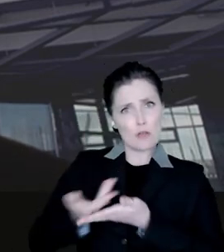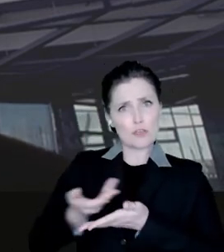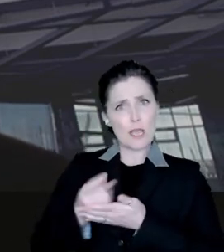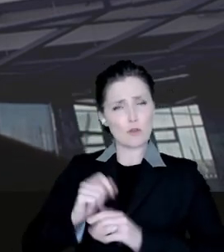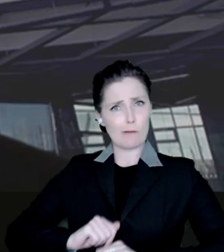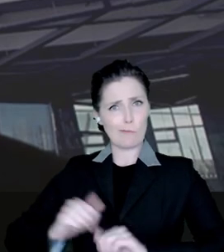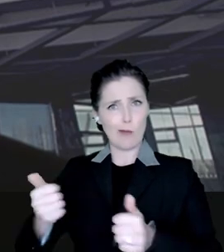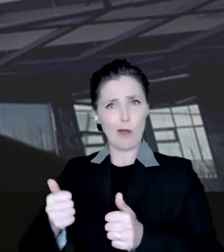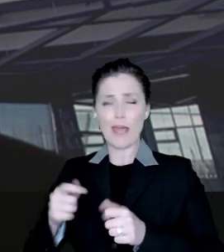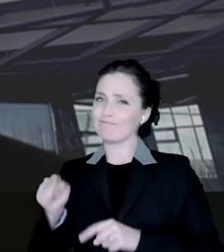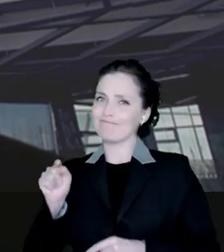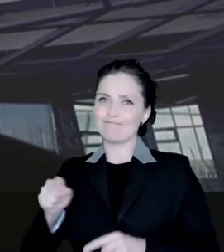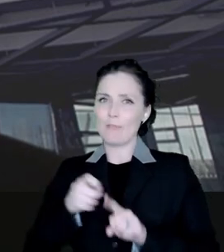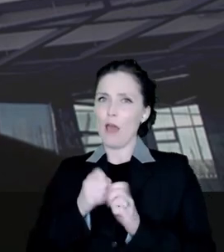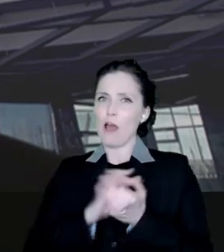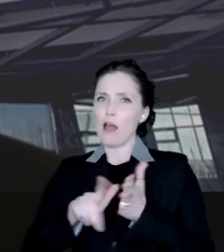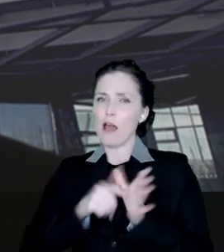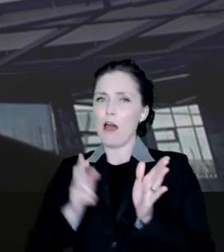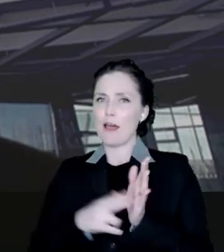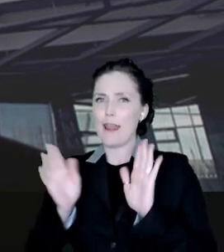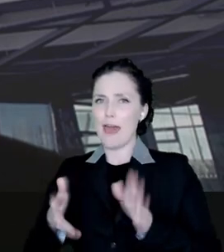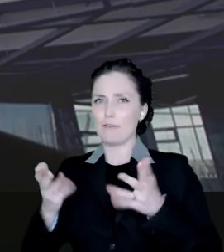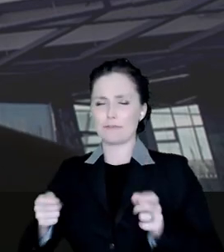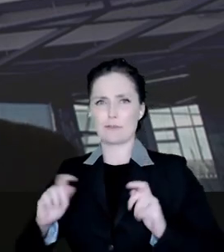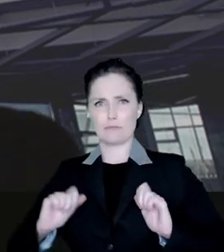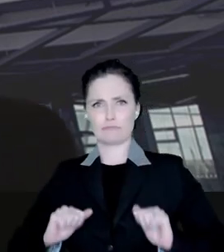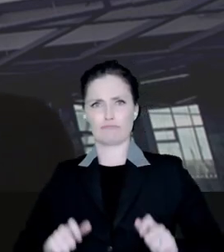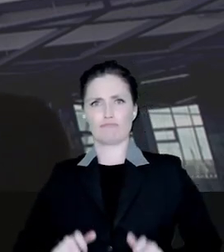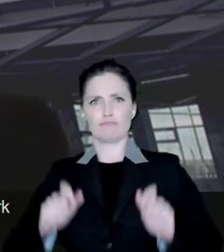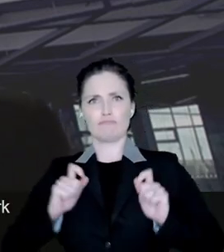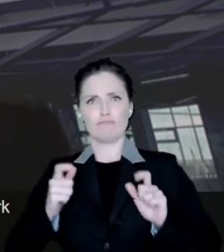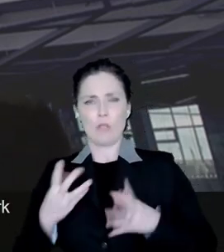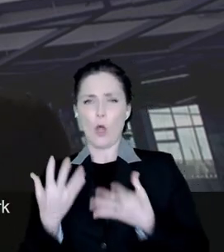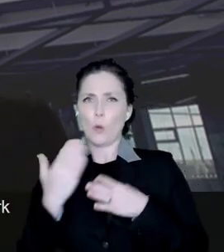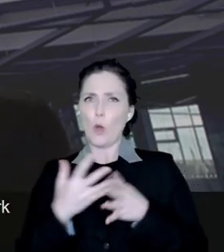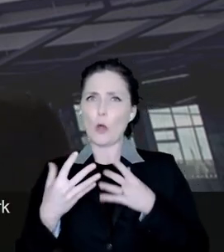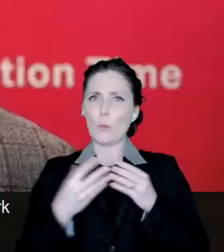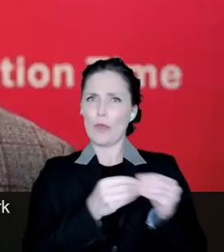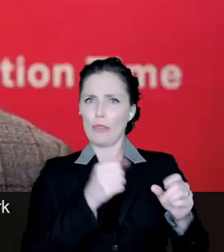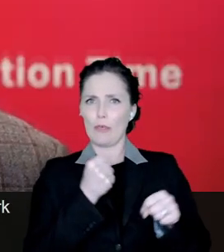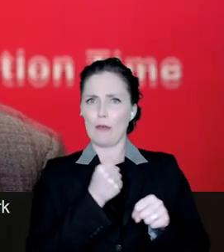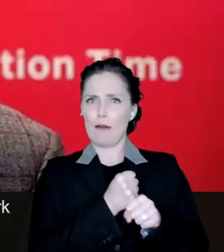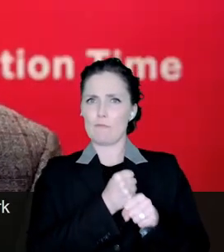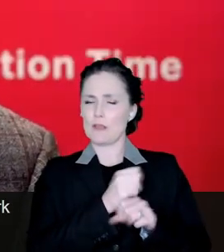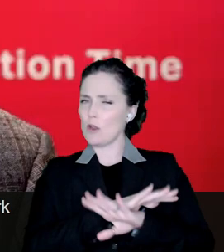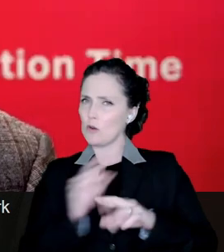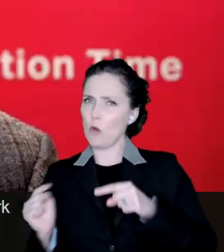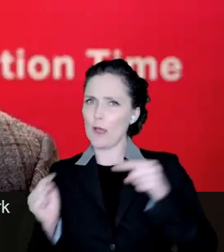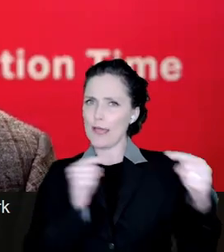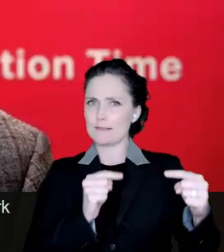game and work with the government and not against them. Thank you. I'm now going to move